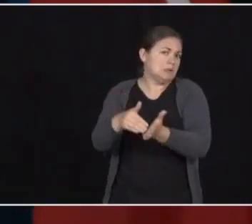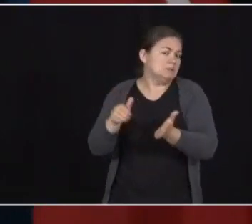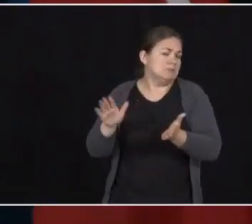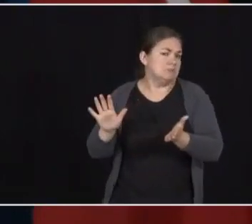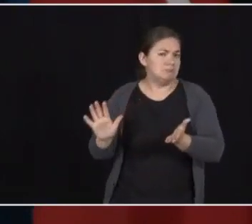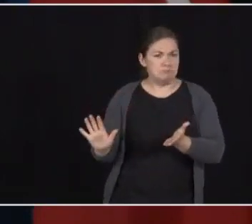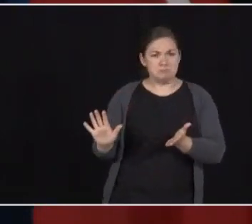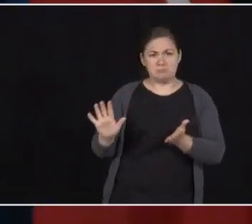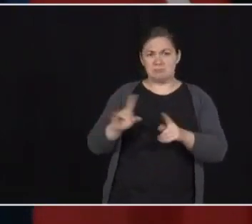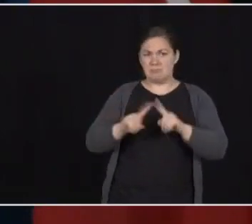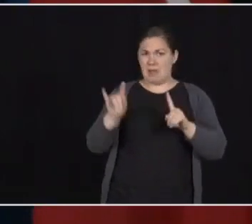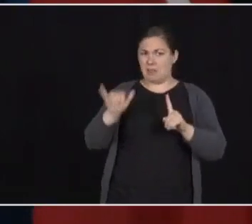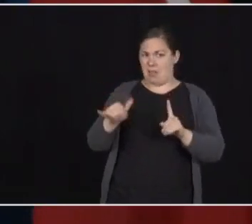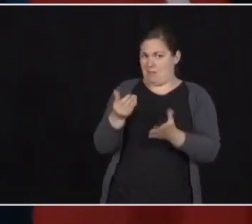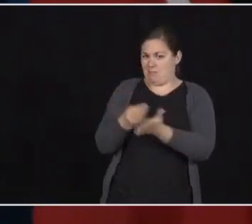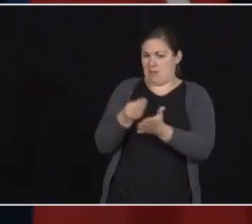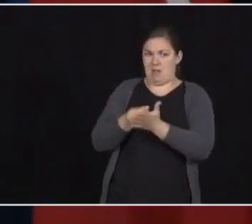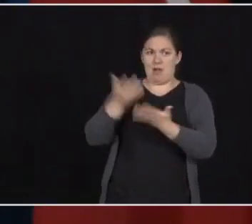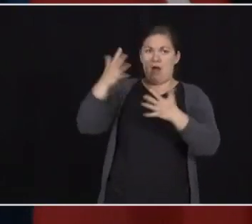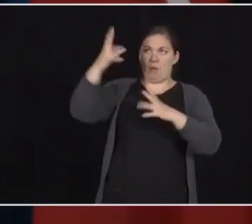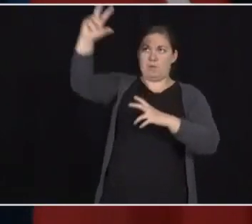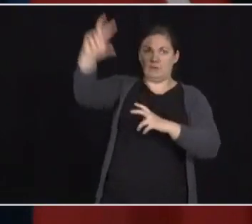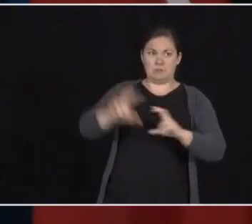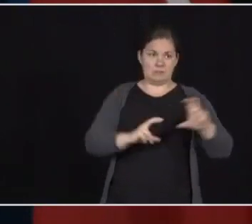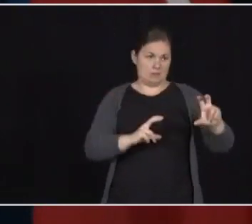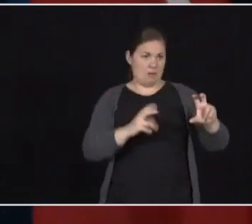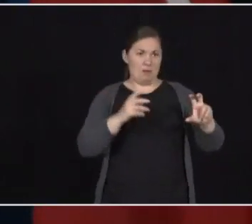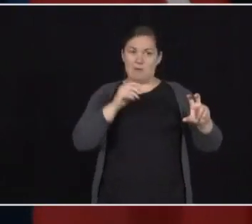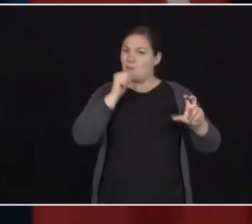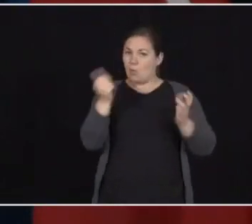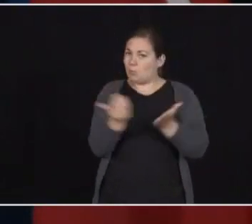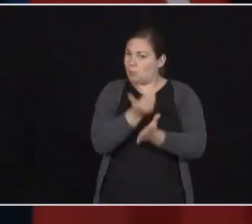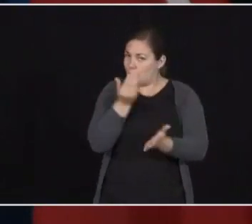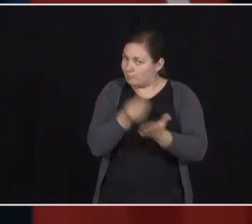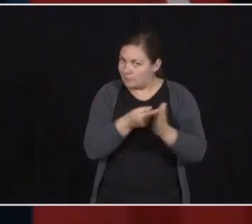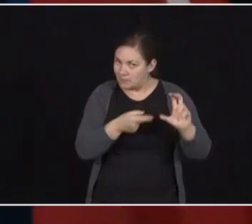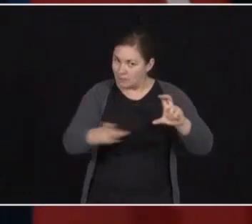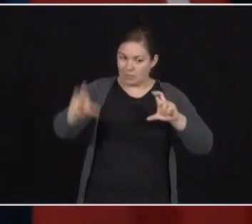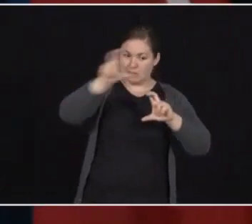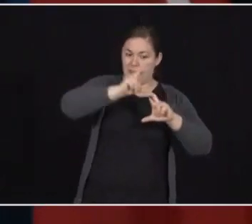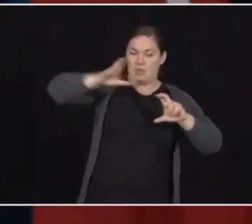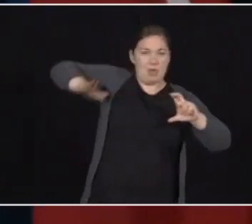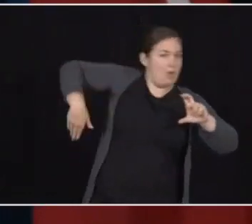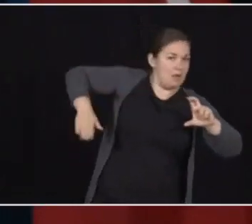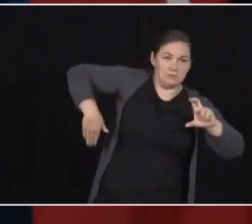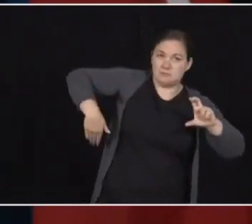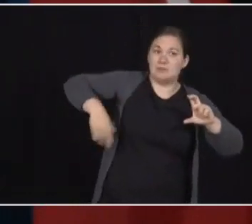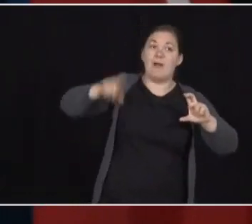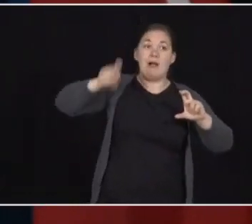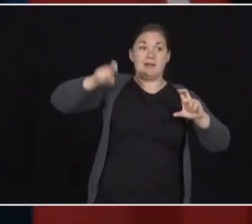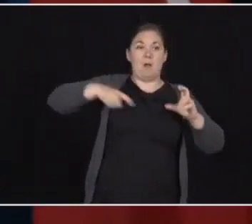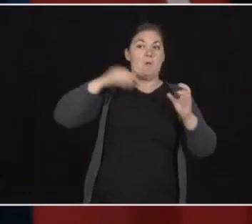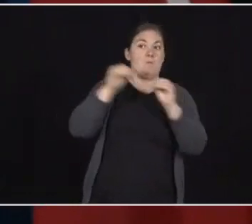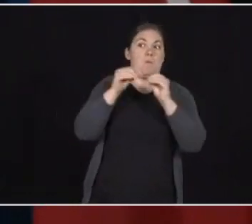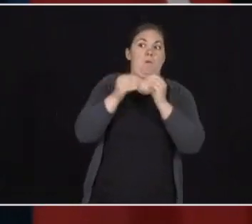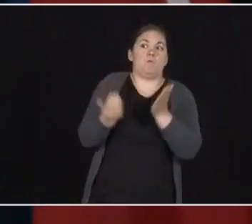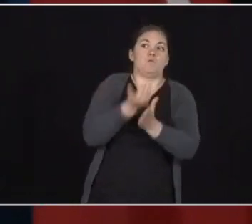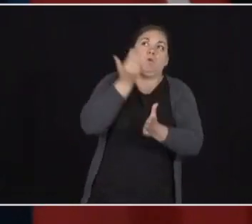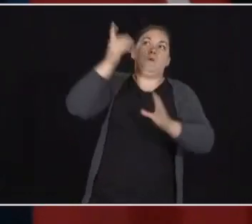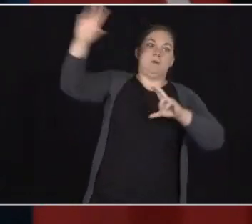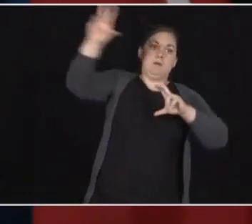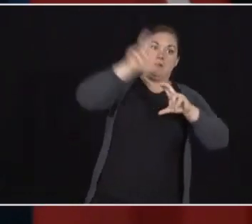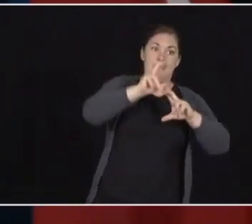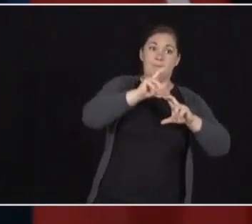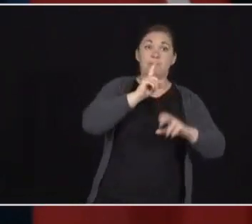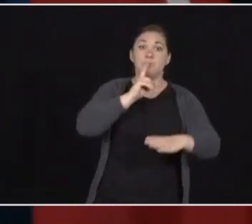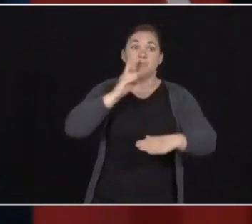already in the budgets of these municipalities, so it's not new money. We need new money. I've committed to come to the table and help